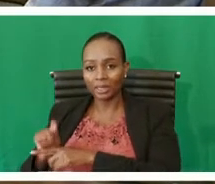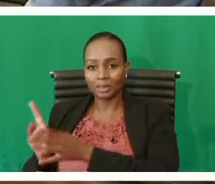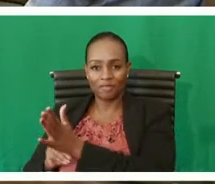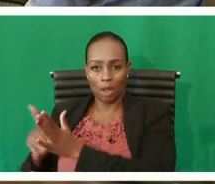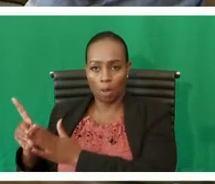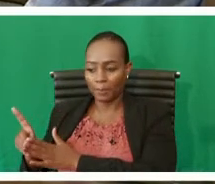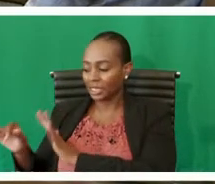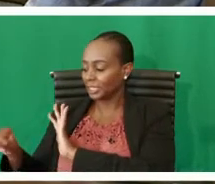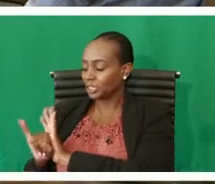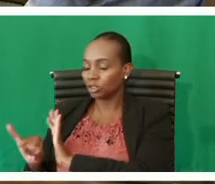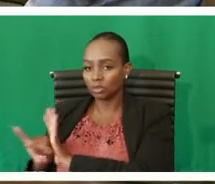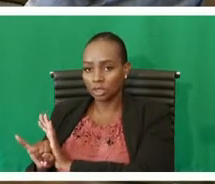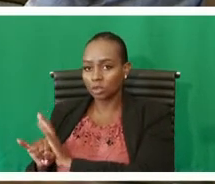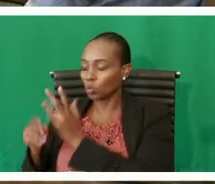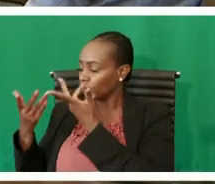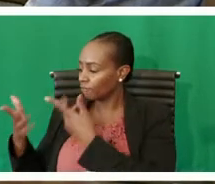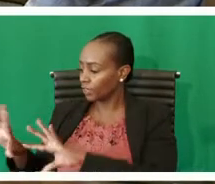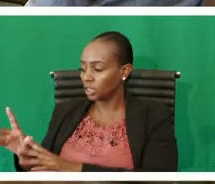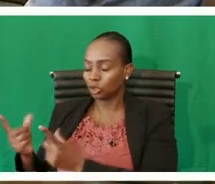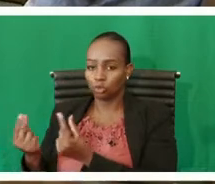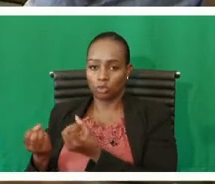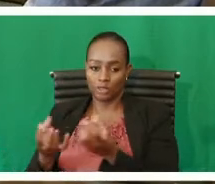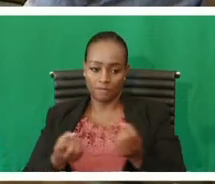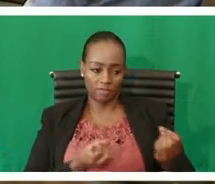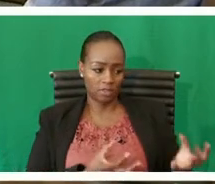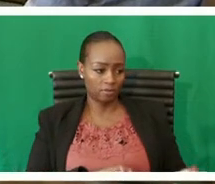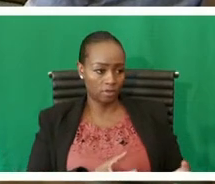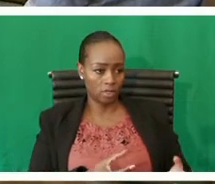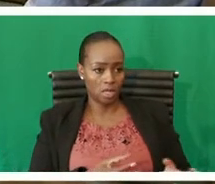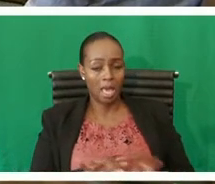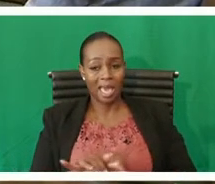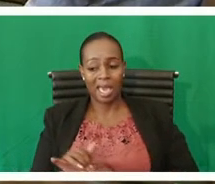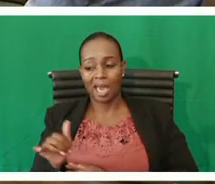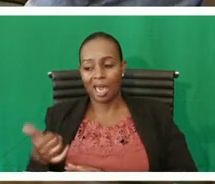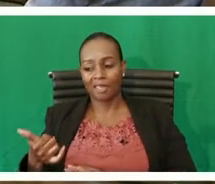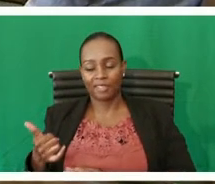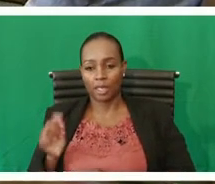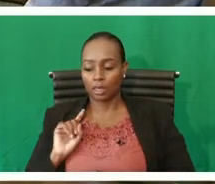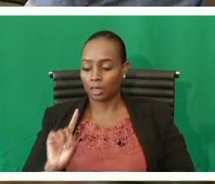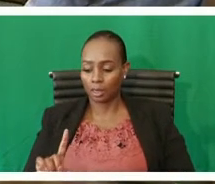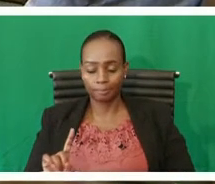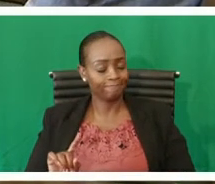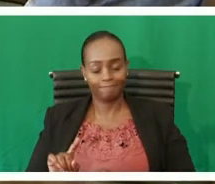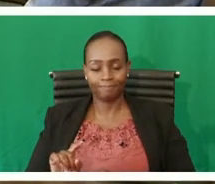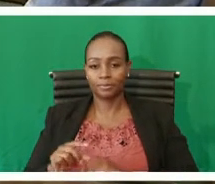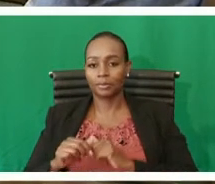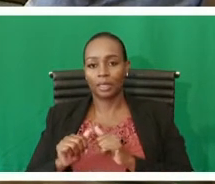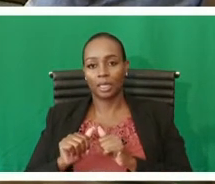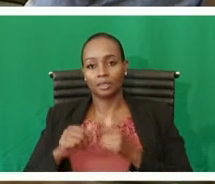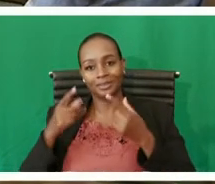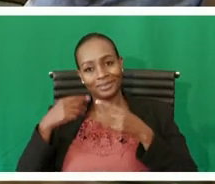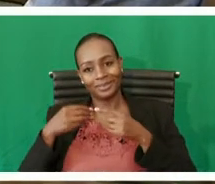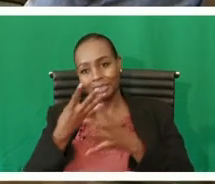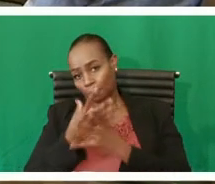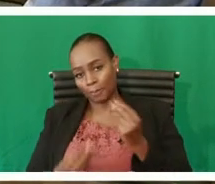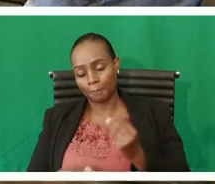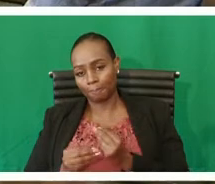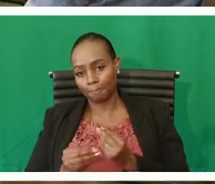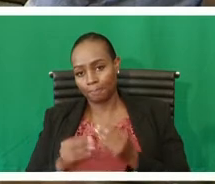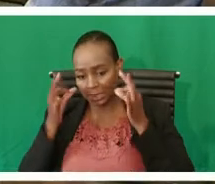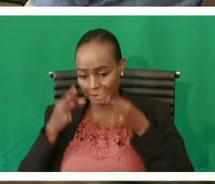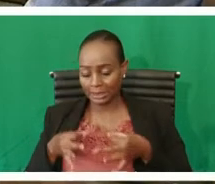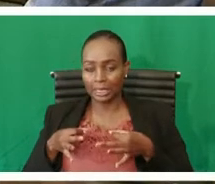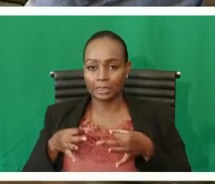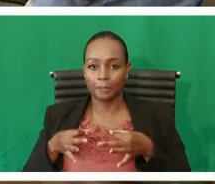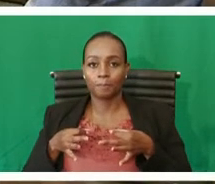Institution were conducted. Training and development opportunities were not